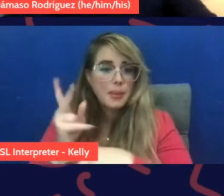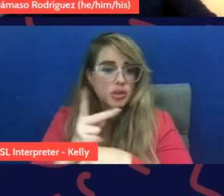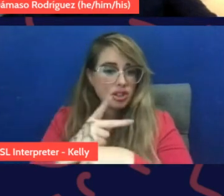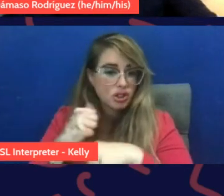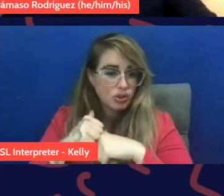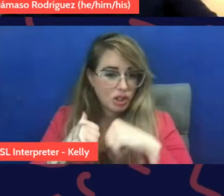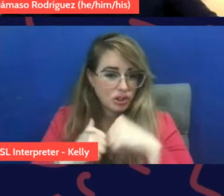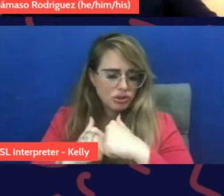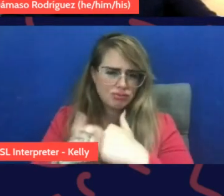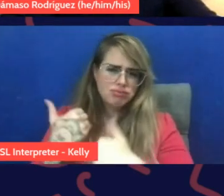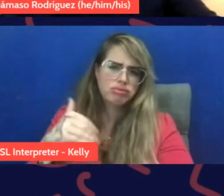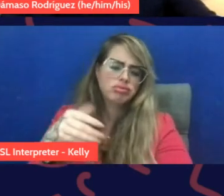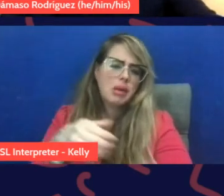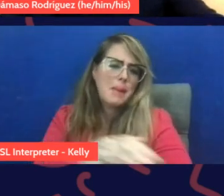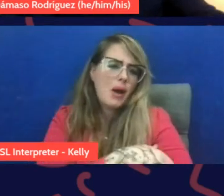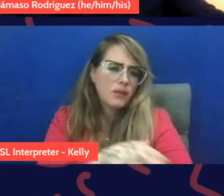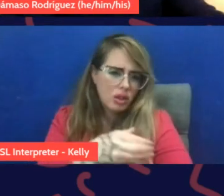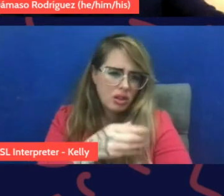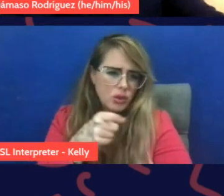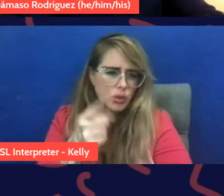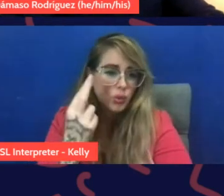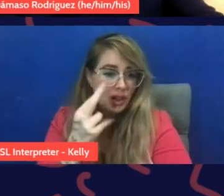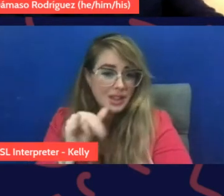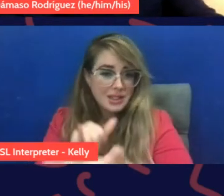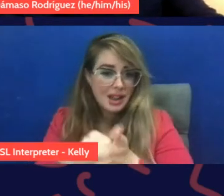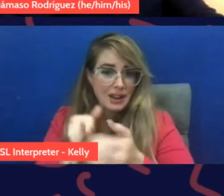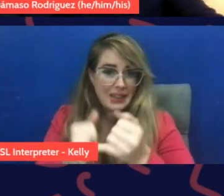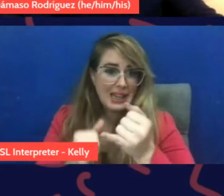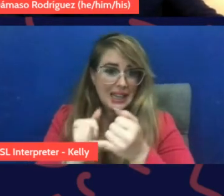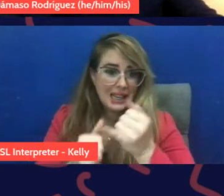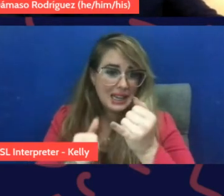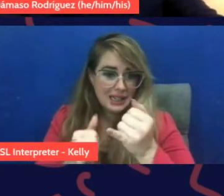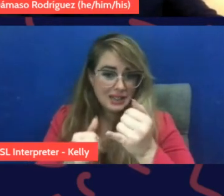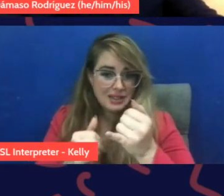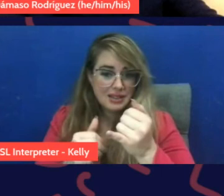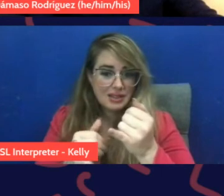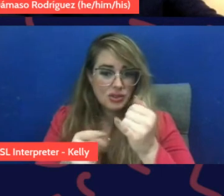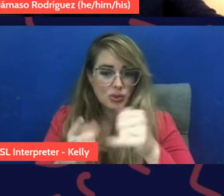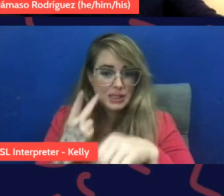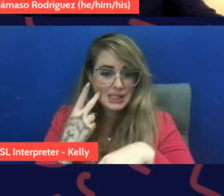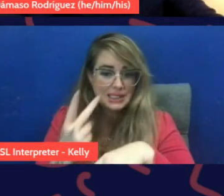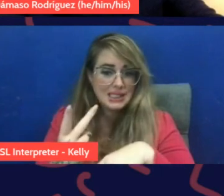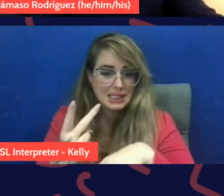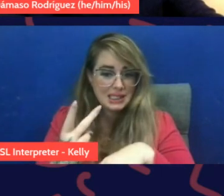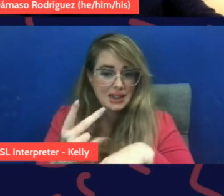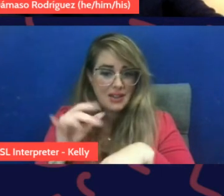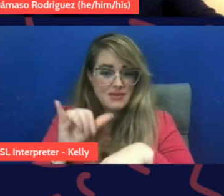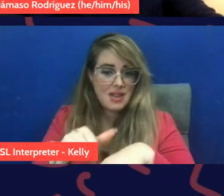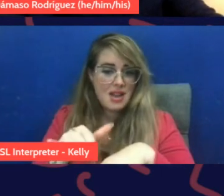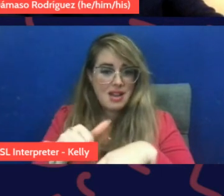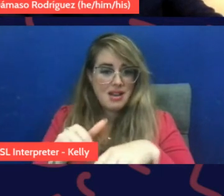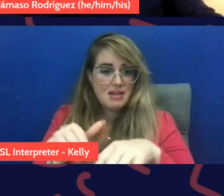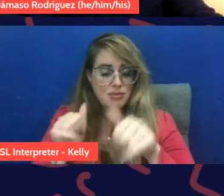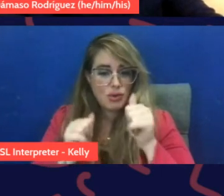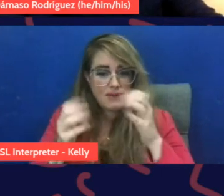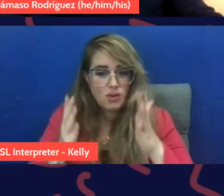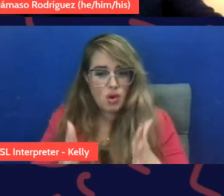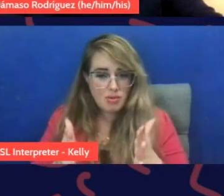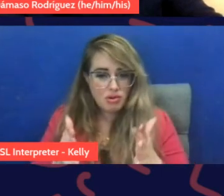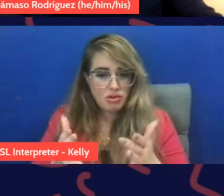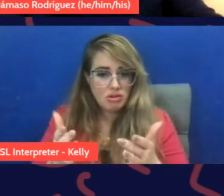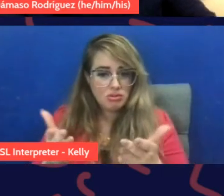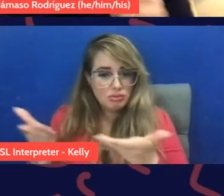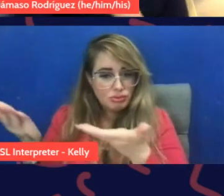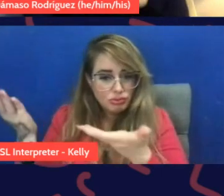because you realize at the end of the piece that the performer has bringing you to get us together as